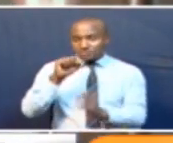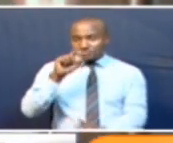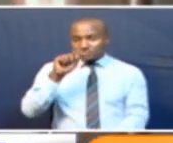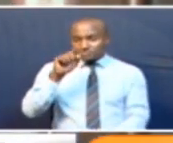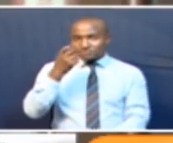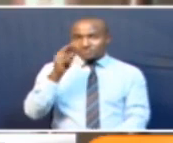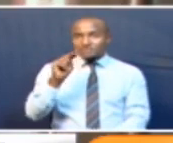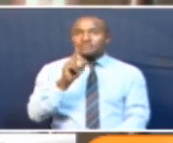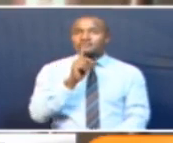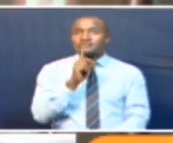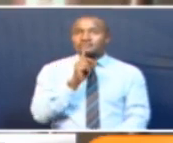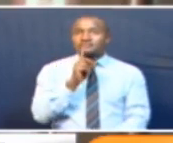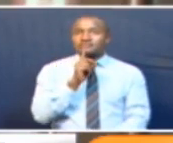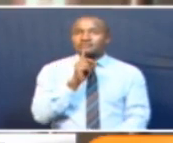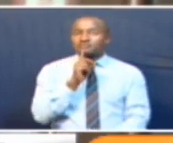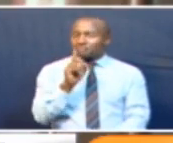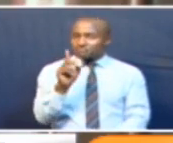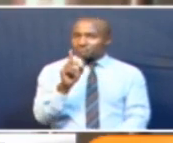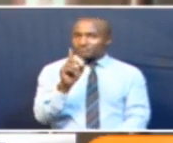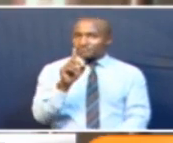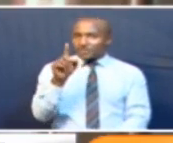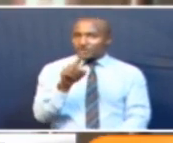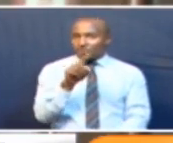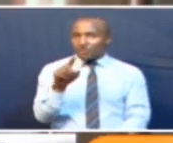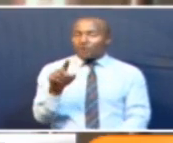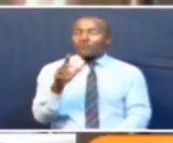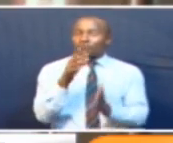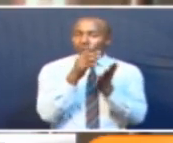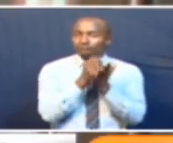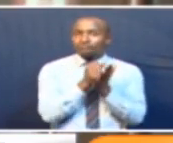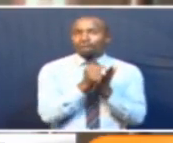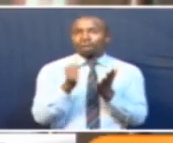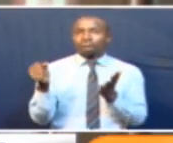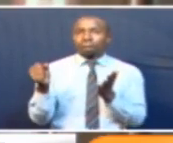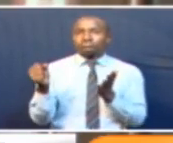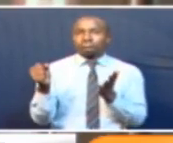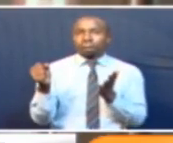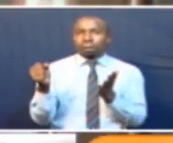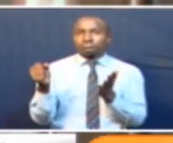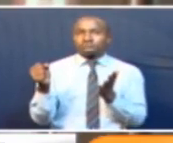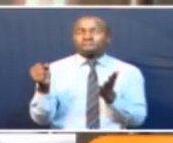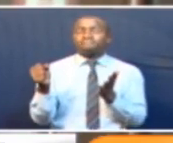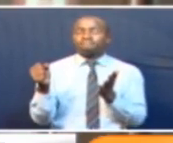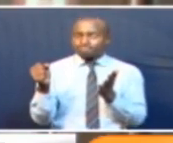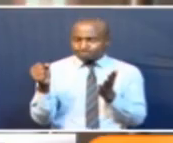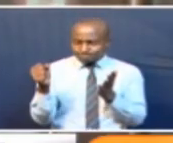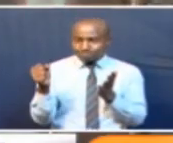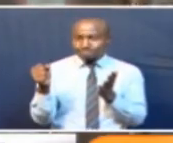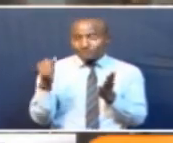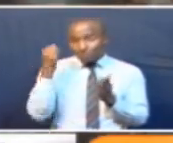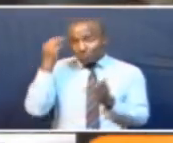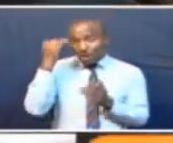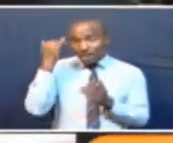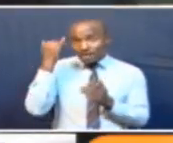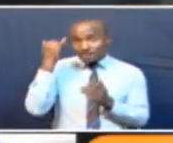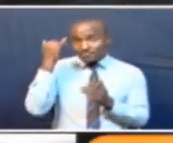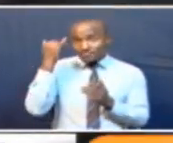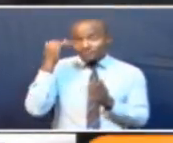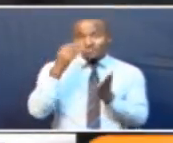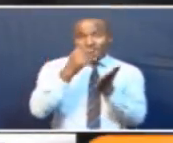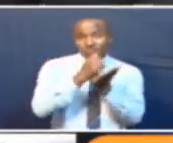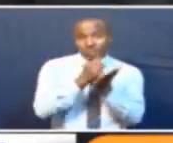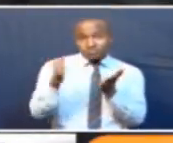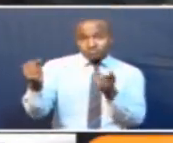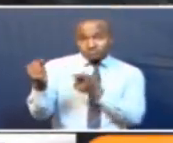be proportionate and in public interest to uphold the decision by the IEBC because the decision had